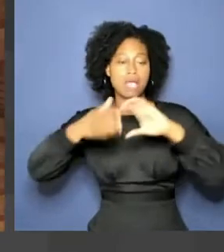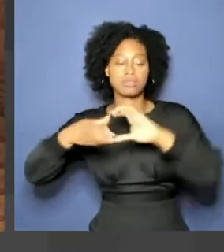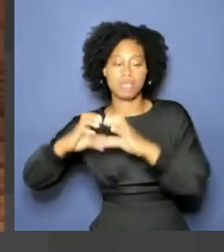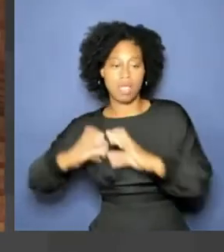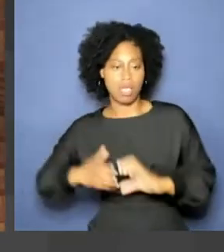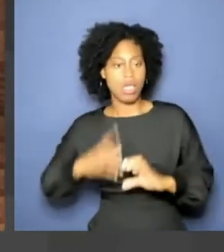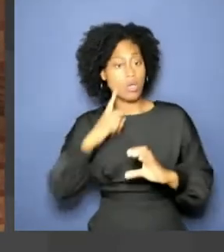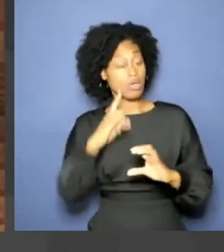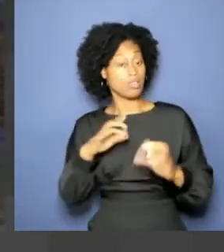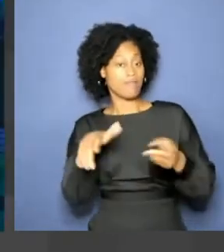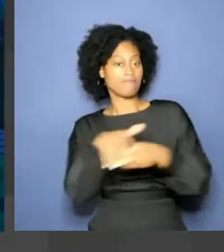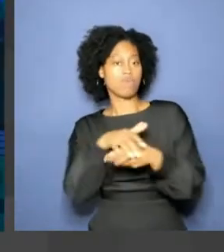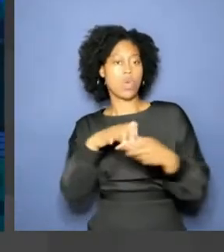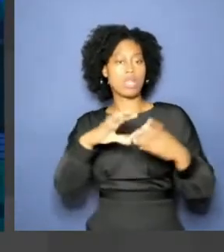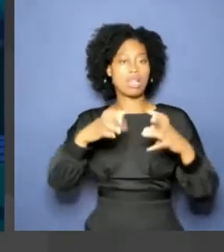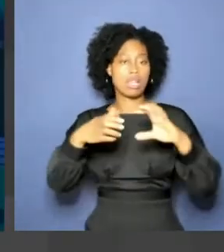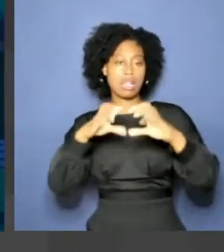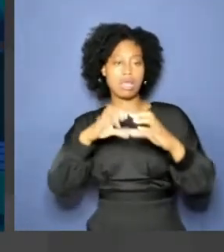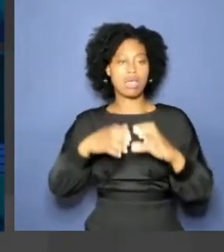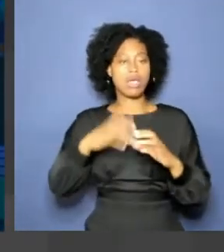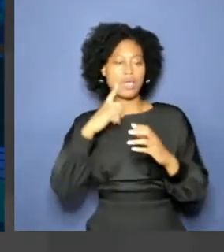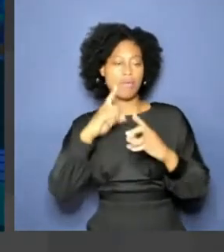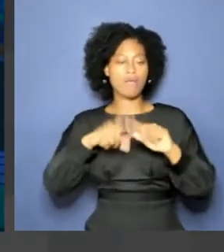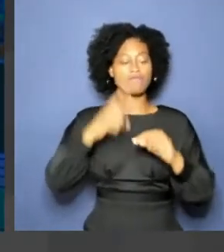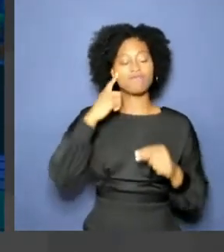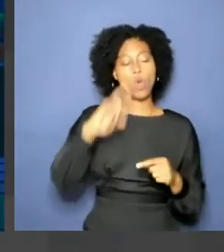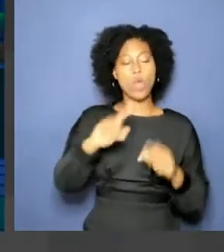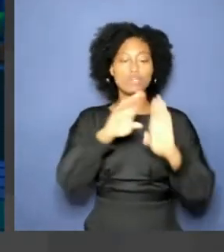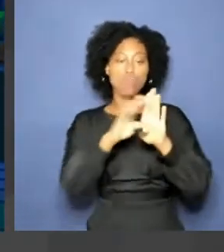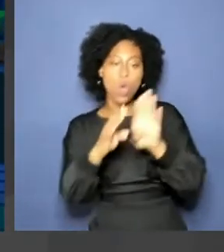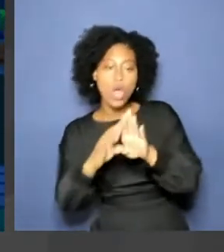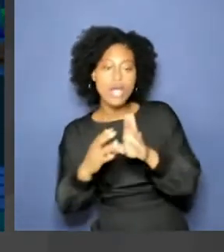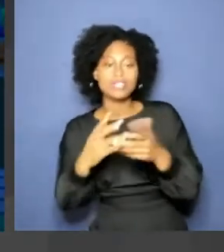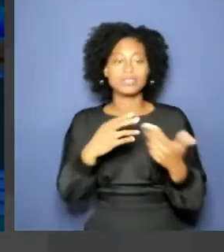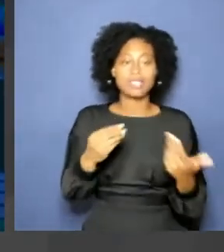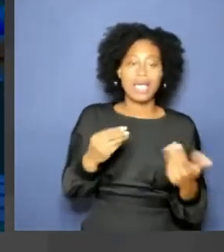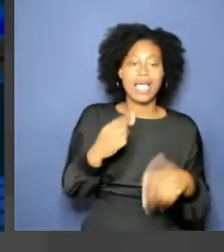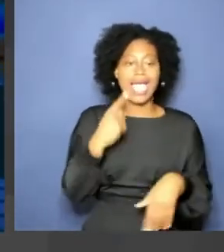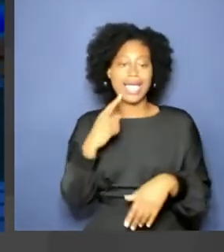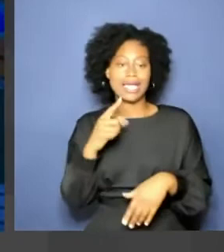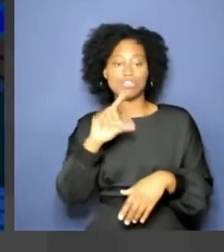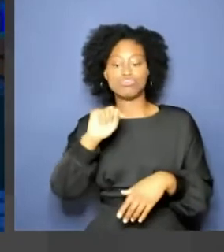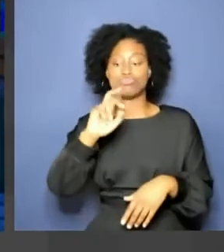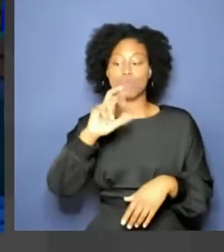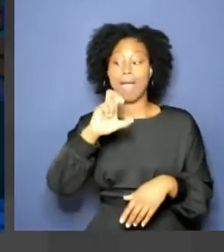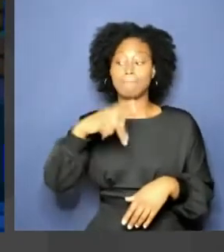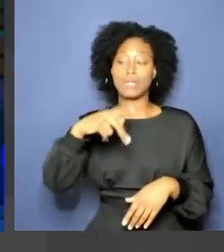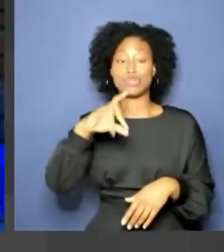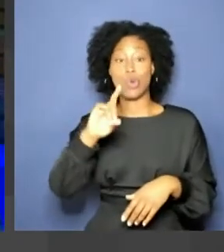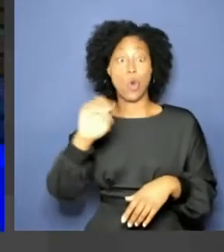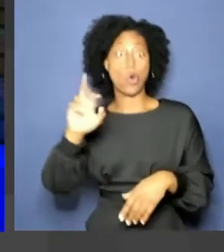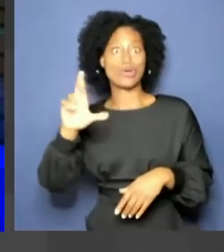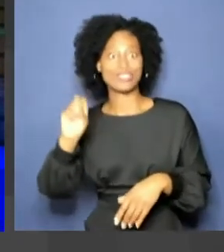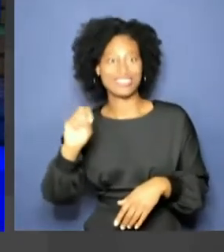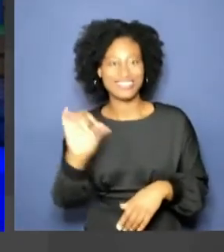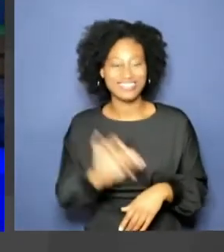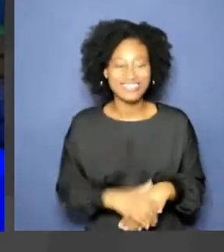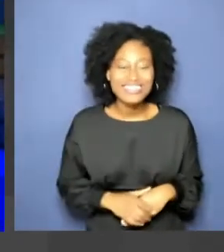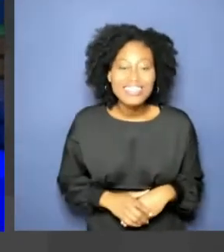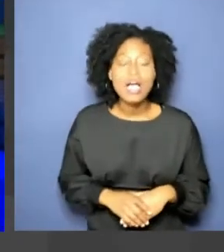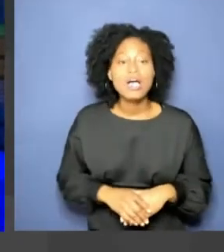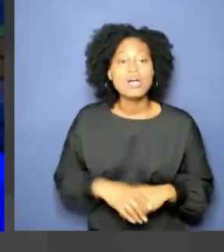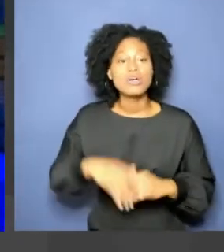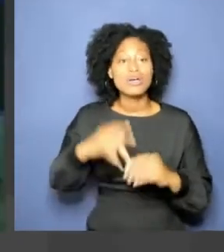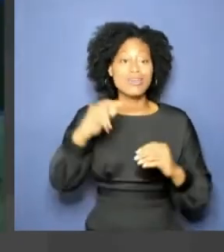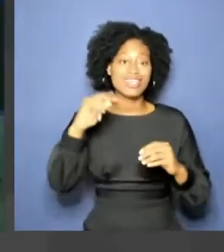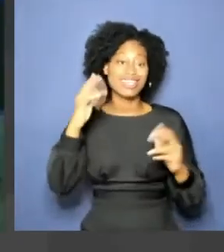set for the wood types. It's gonna be like doors and trapdoors and so on. That's gorgeous. I love it. I'm so excited about